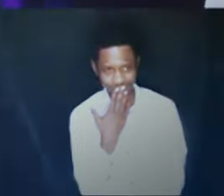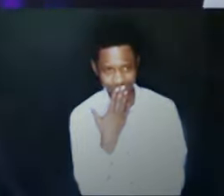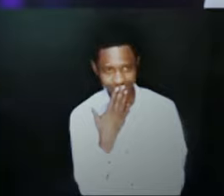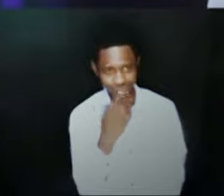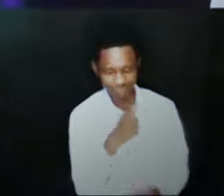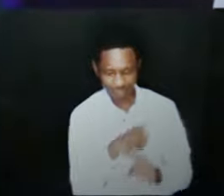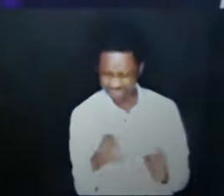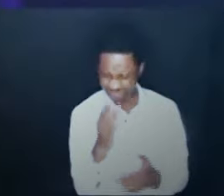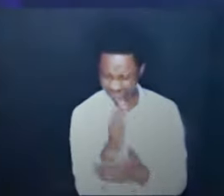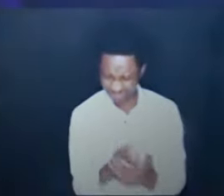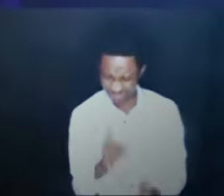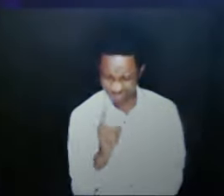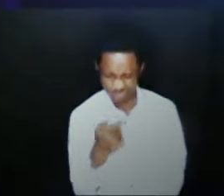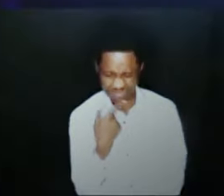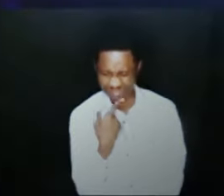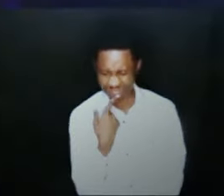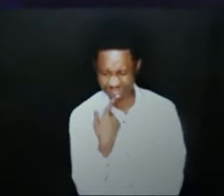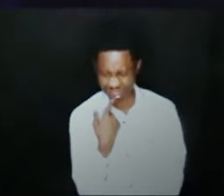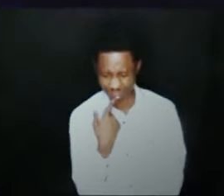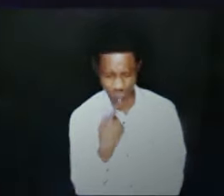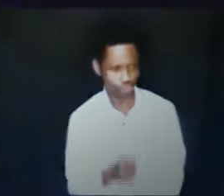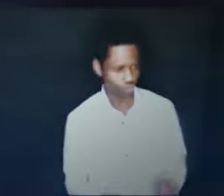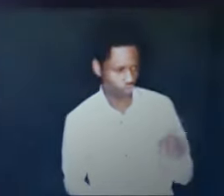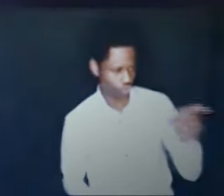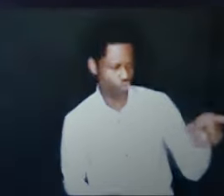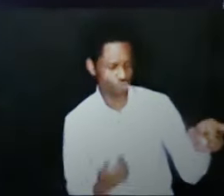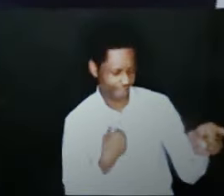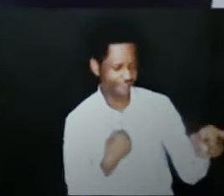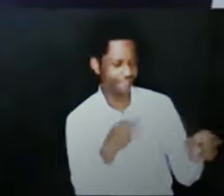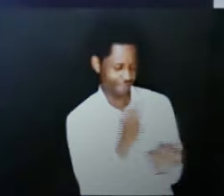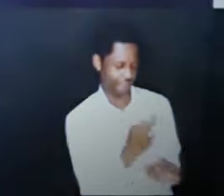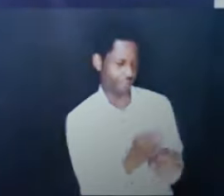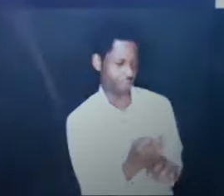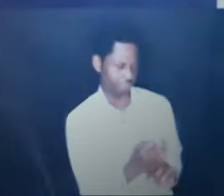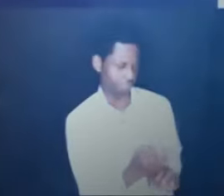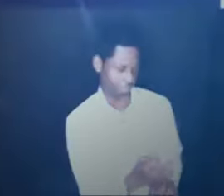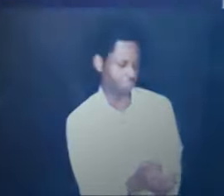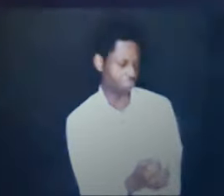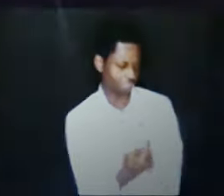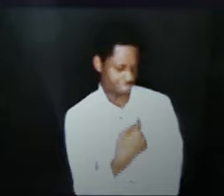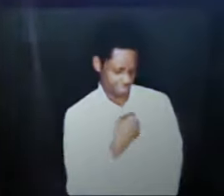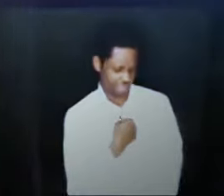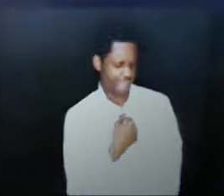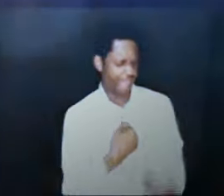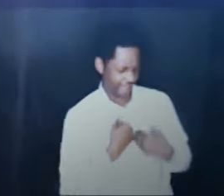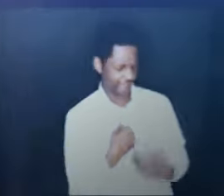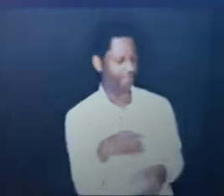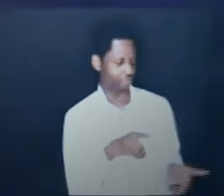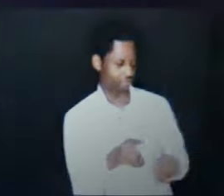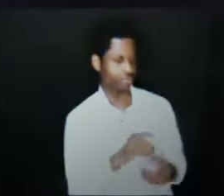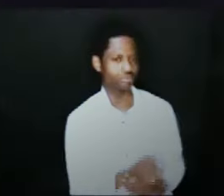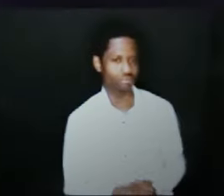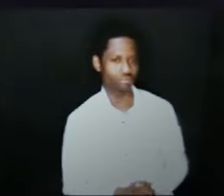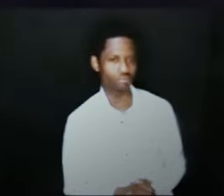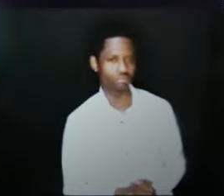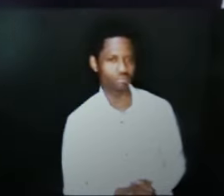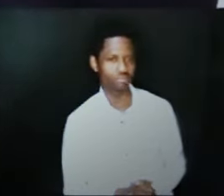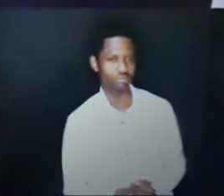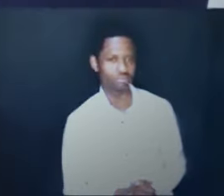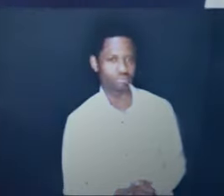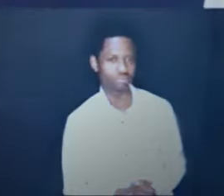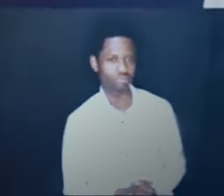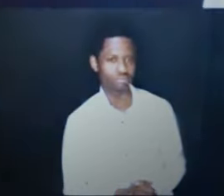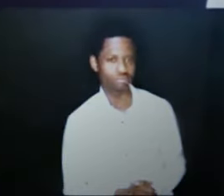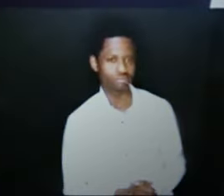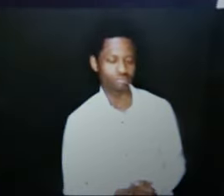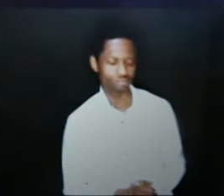someone will say, you have faith, I have this. This James was nicknamed